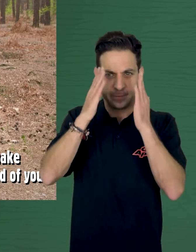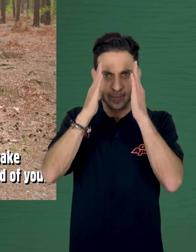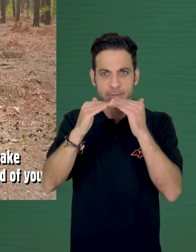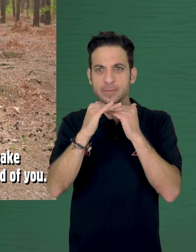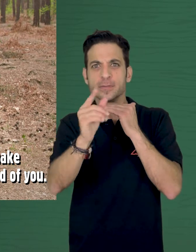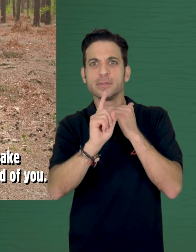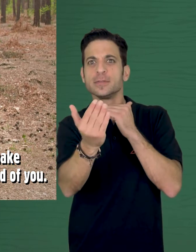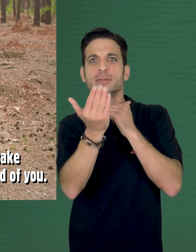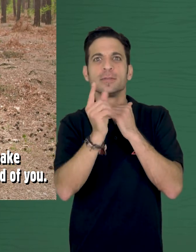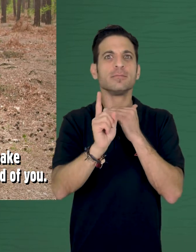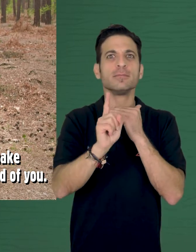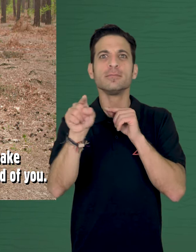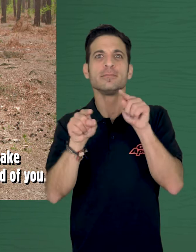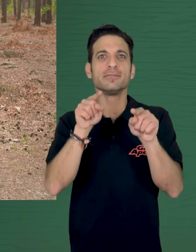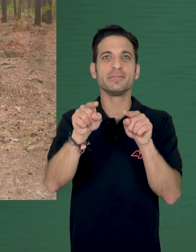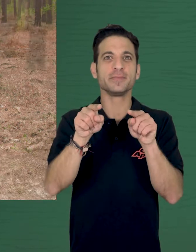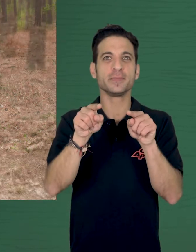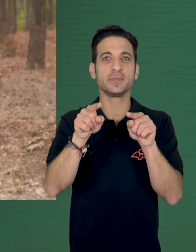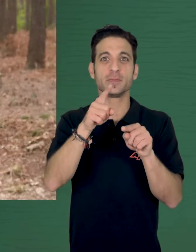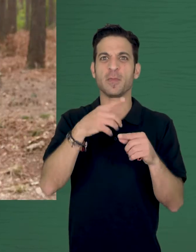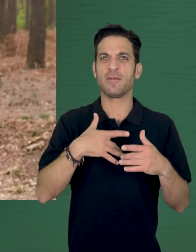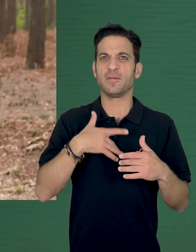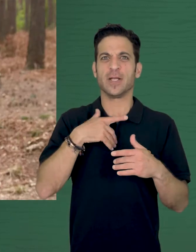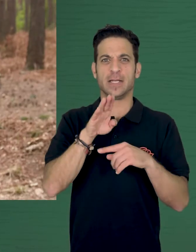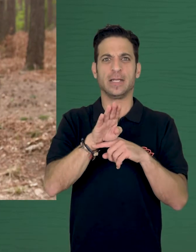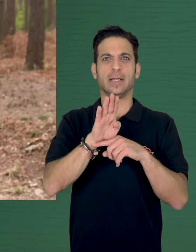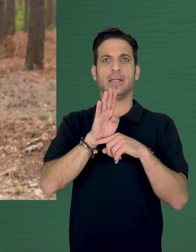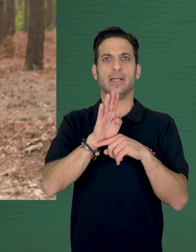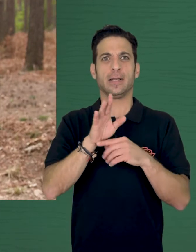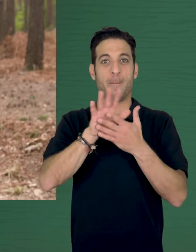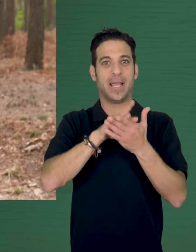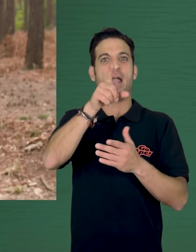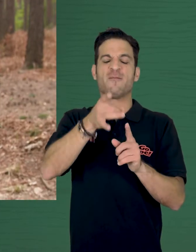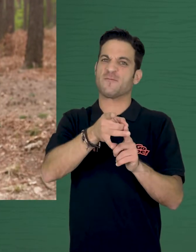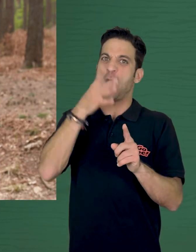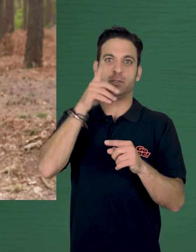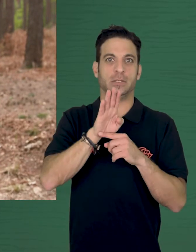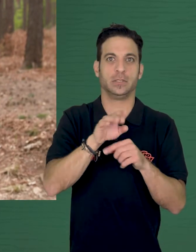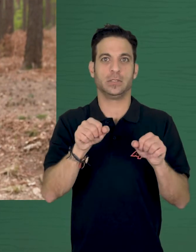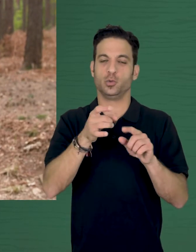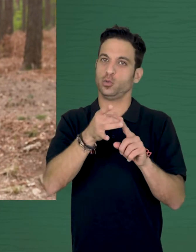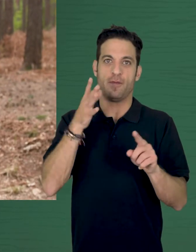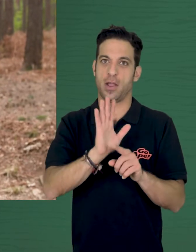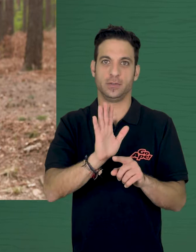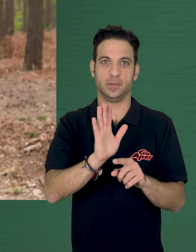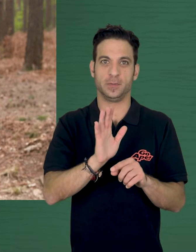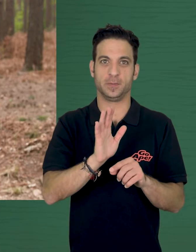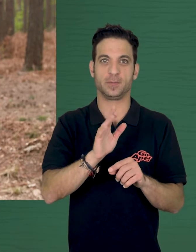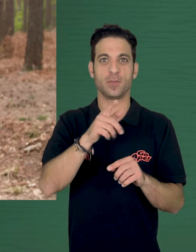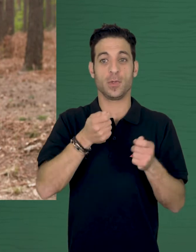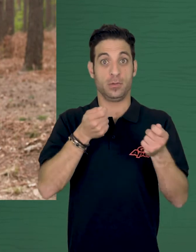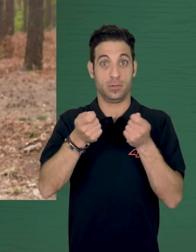bent and concentrate on the trail ahead of you. If you feel the stem push backwards into you, it means you're trying to go too